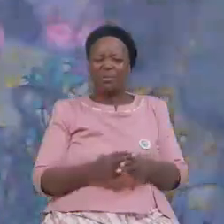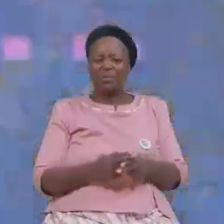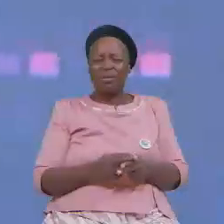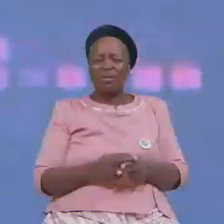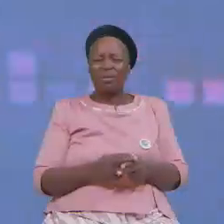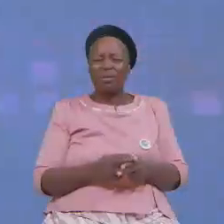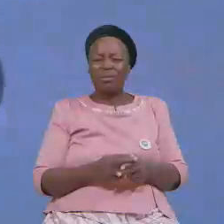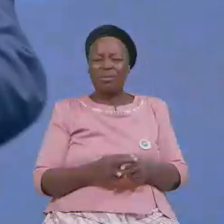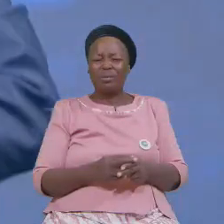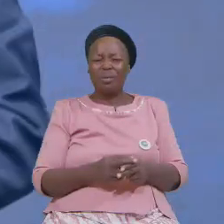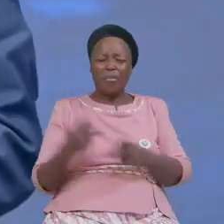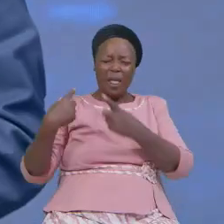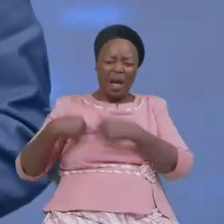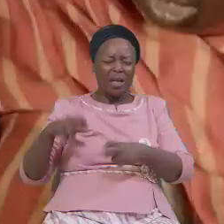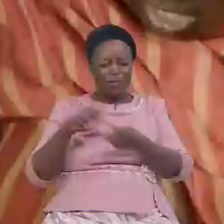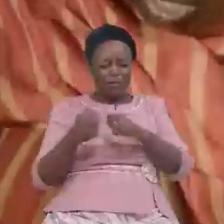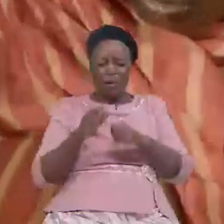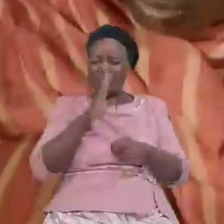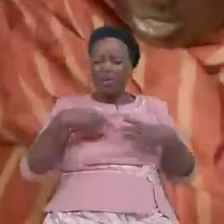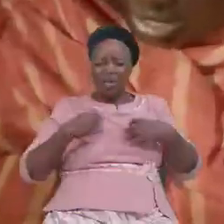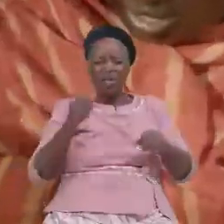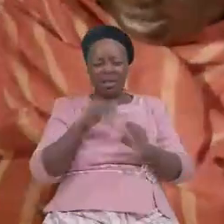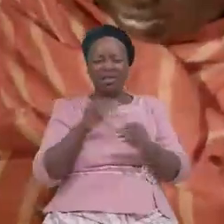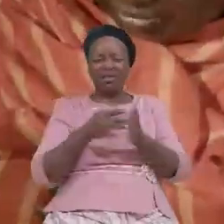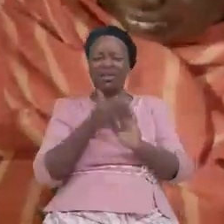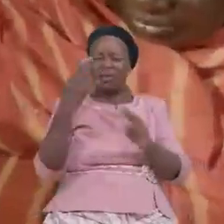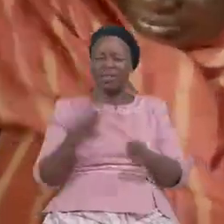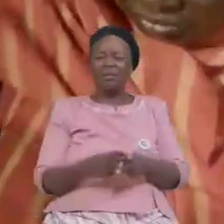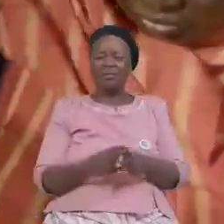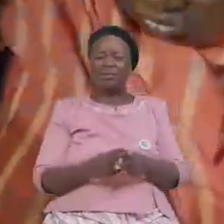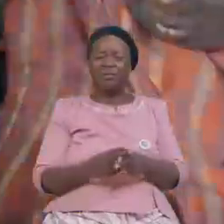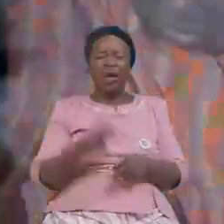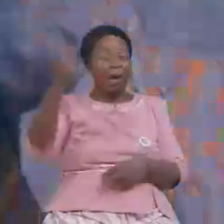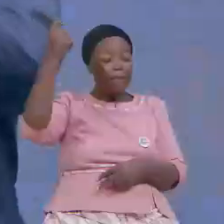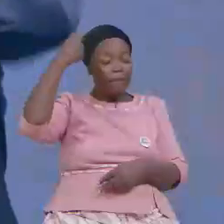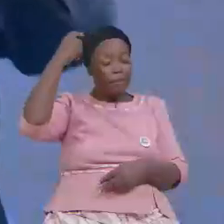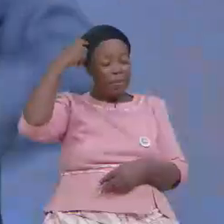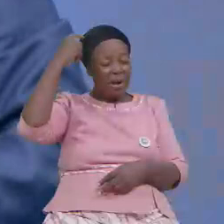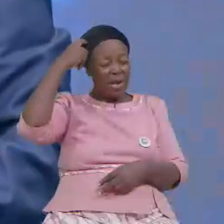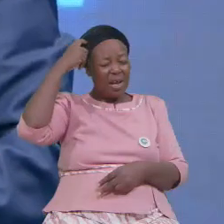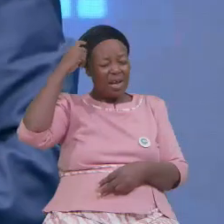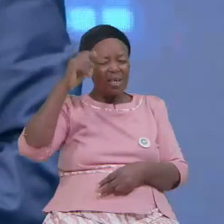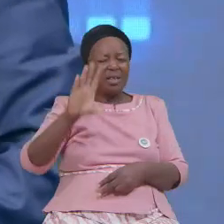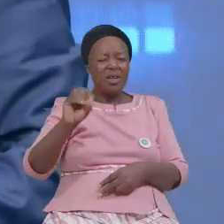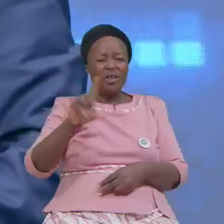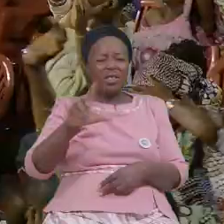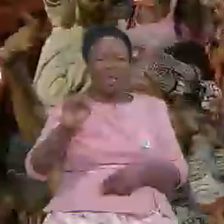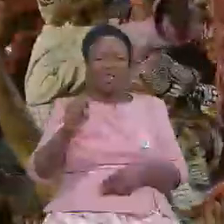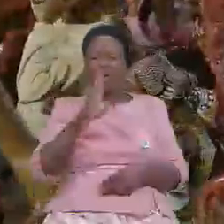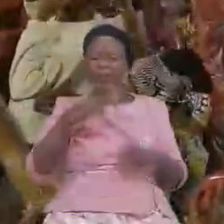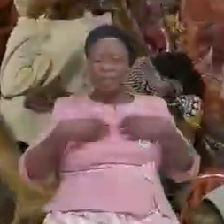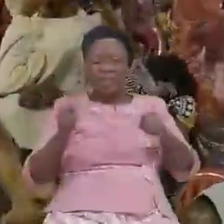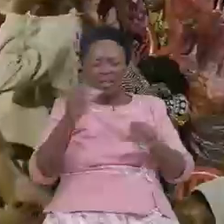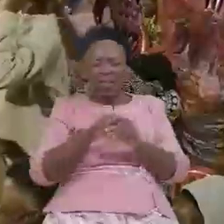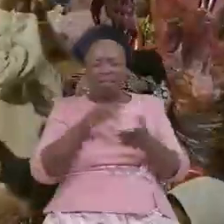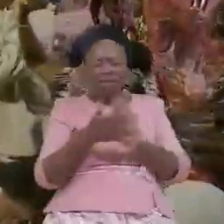Heart problem, be healed in Jesus' name. Brain cells, be healed in Jesus'